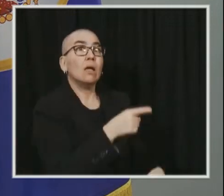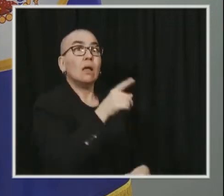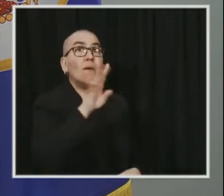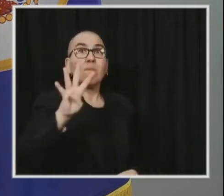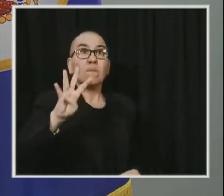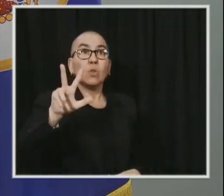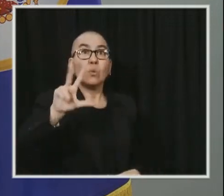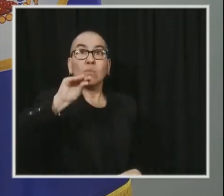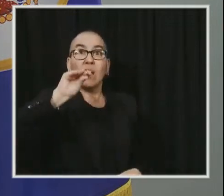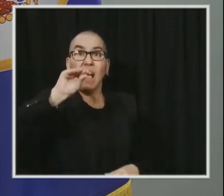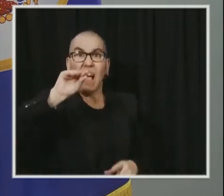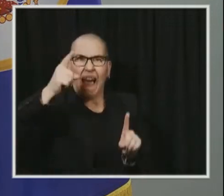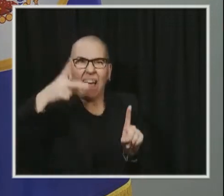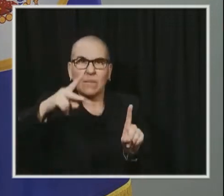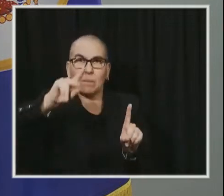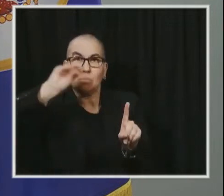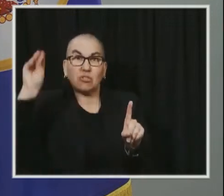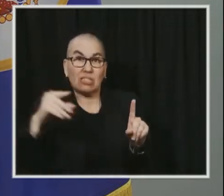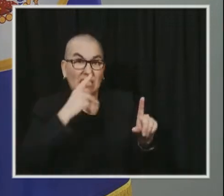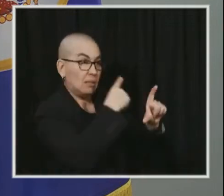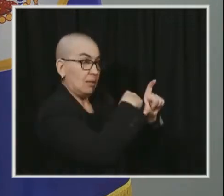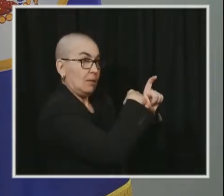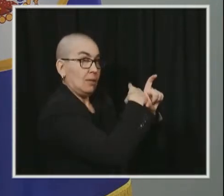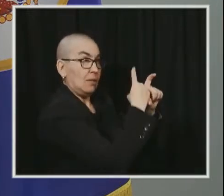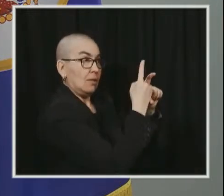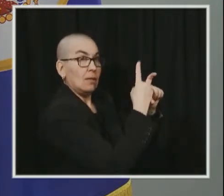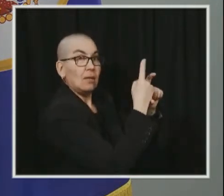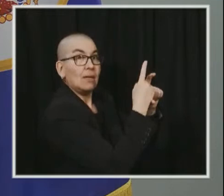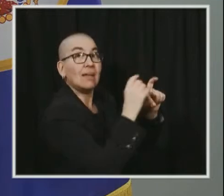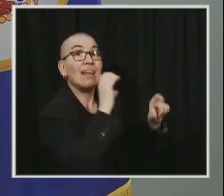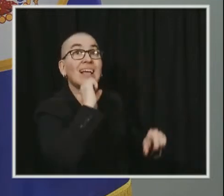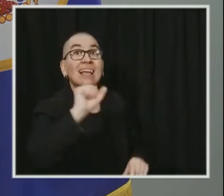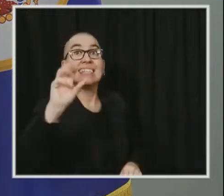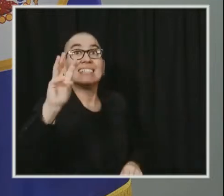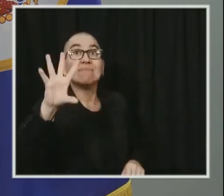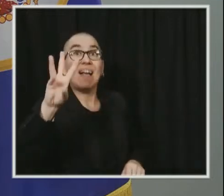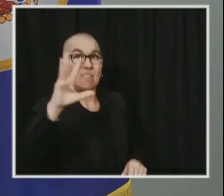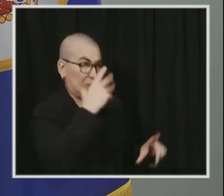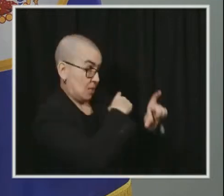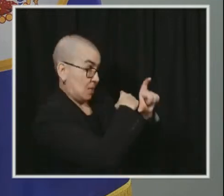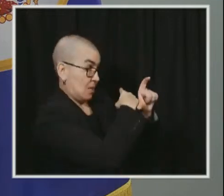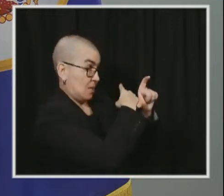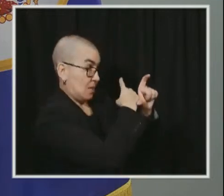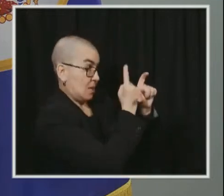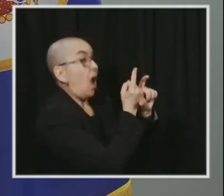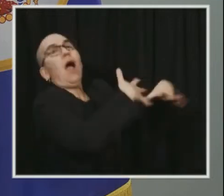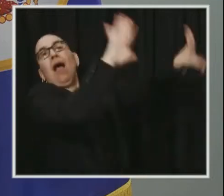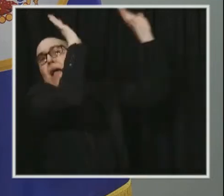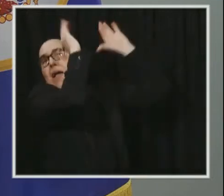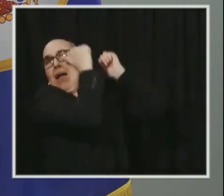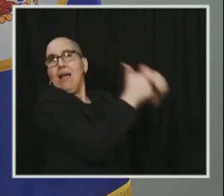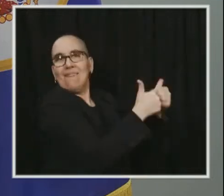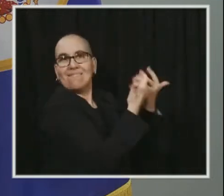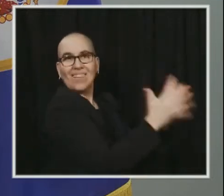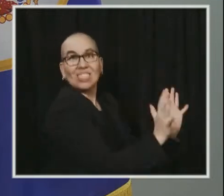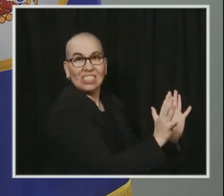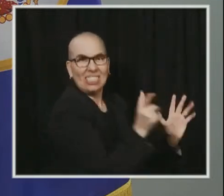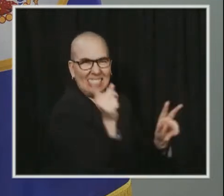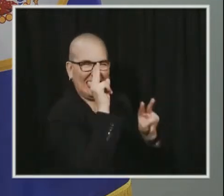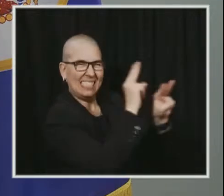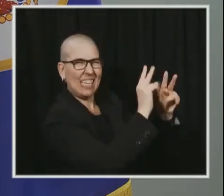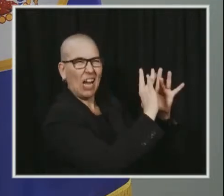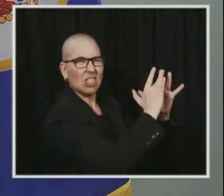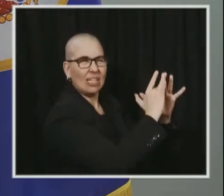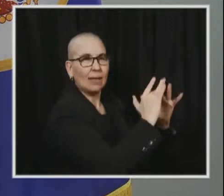43.5% of seniors over age 65 have been vaccinated. We've made great progress. As the lieutenant governor noted,